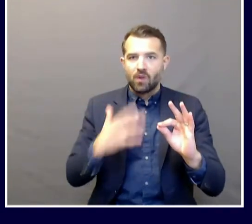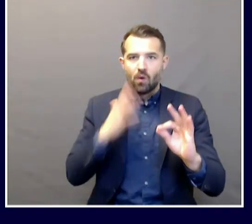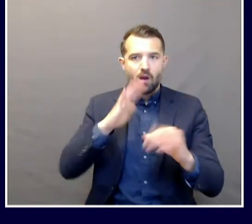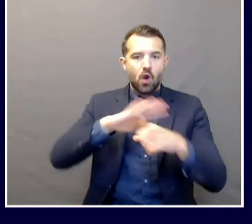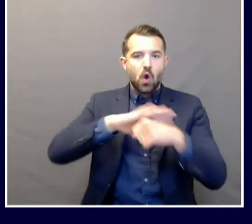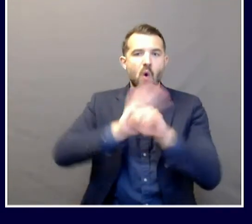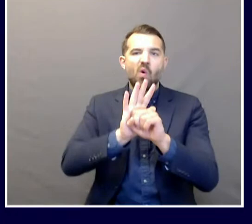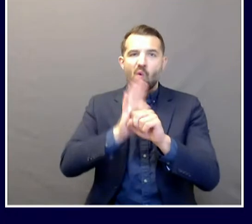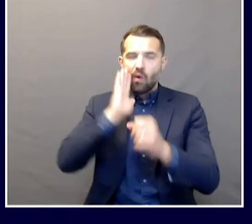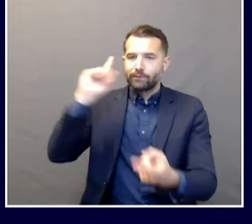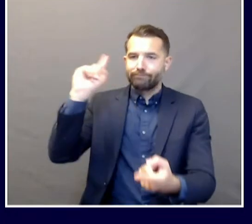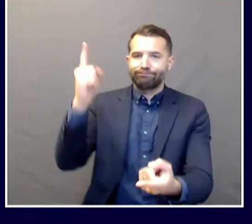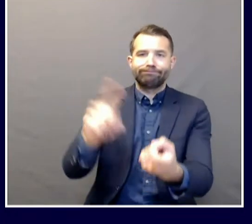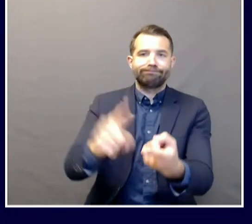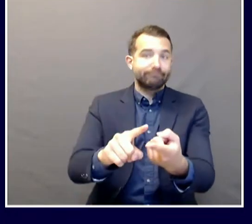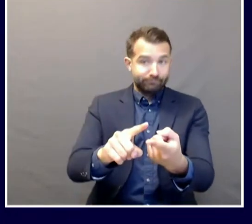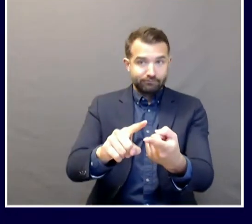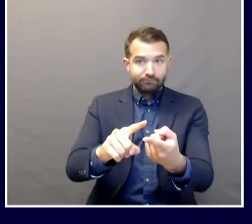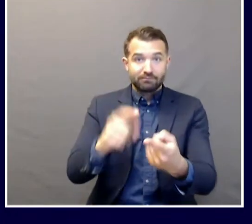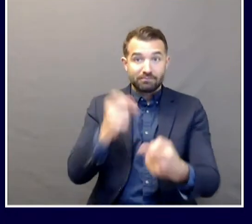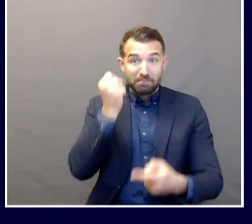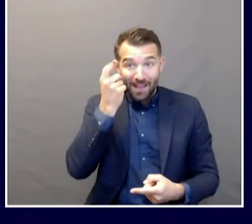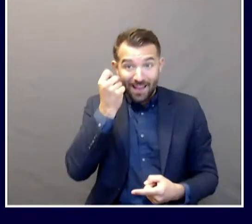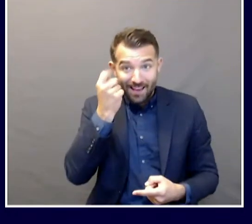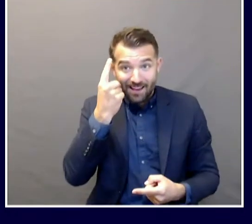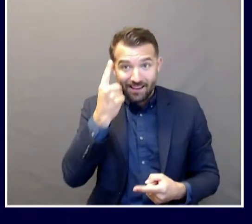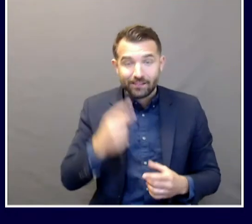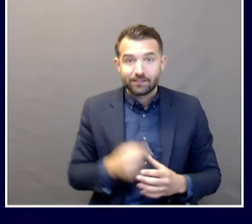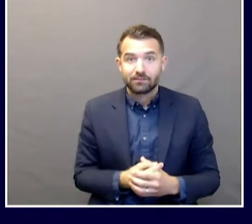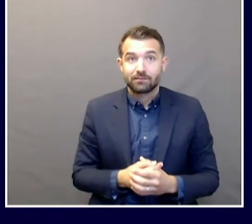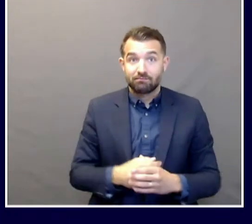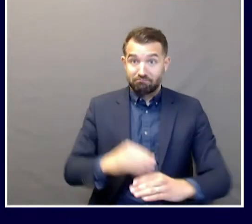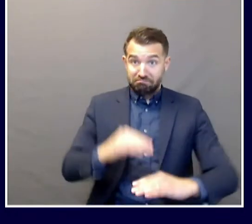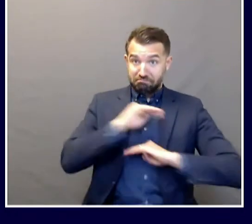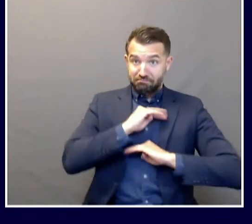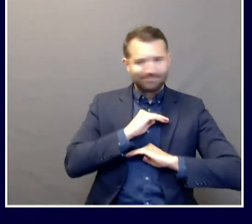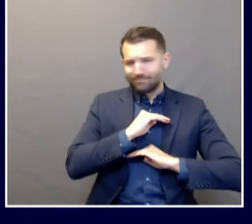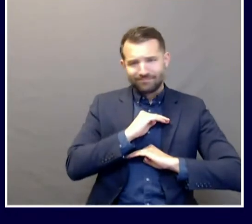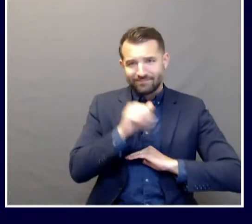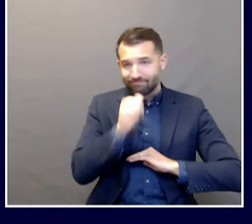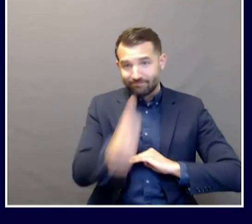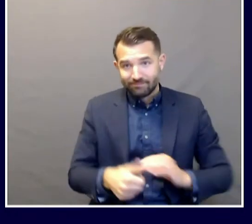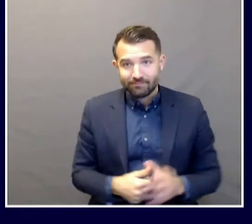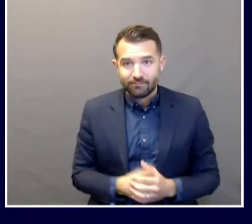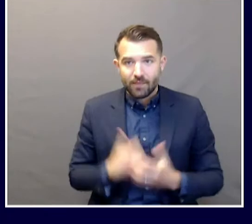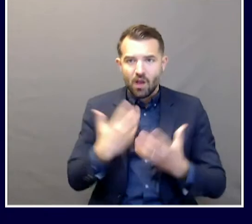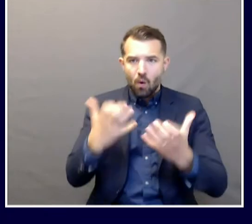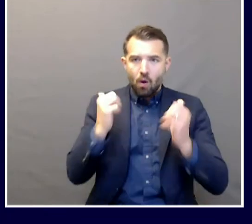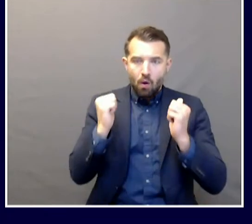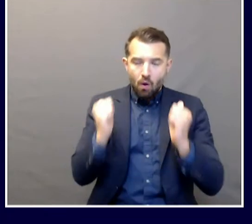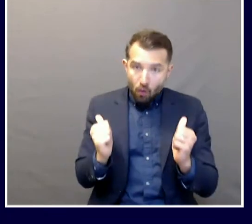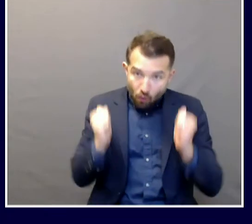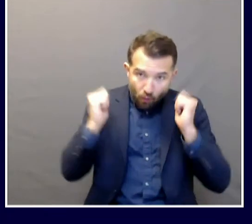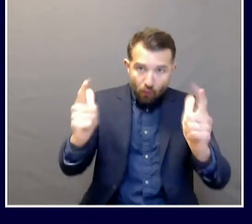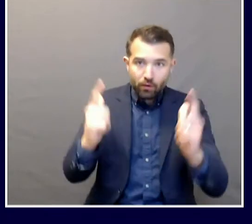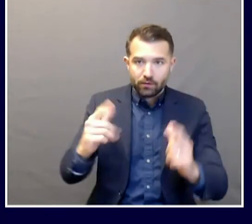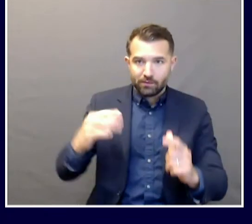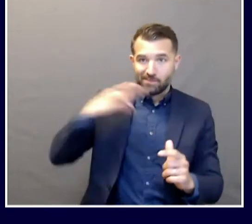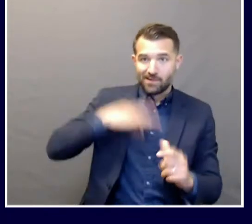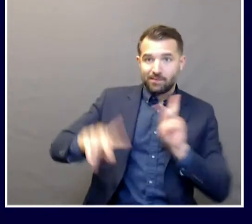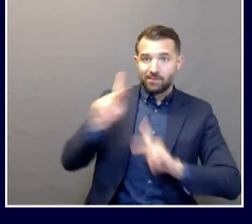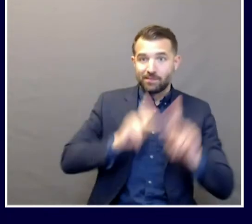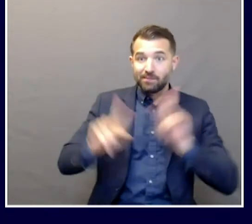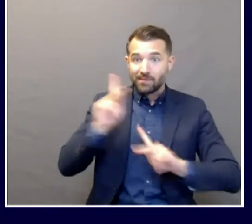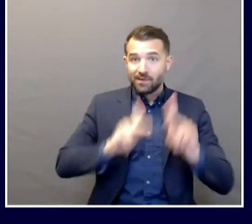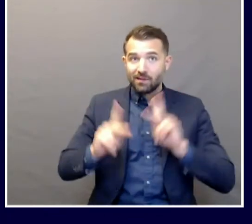go home. I'd like every single person in Maine who wants to get vaccinated to get vaccinated. And I'm hoping that is as close